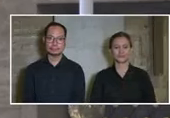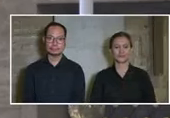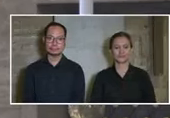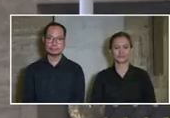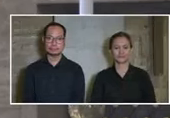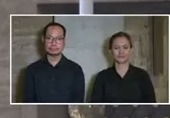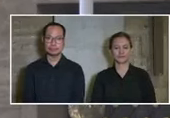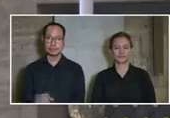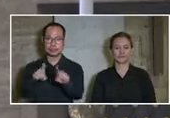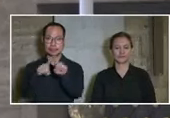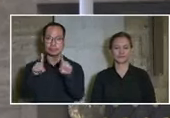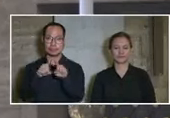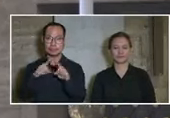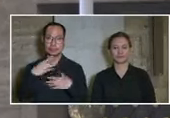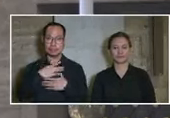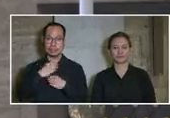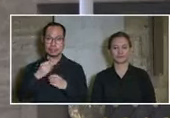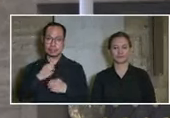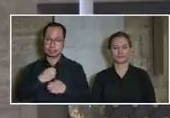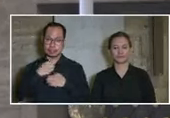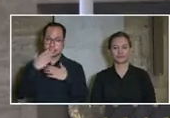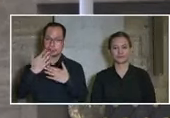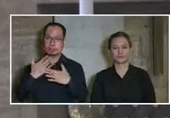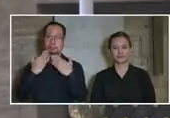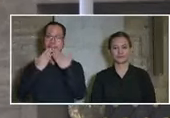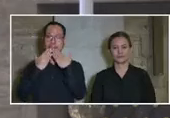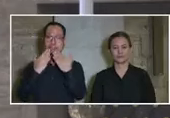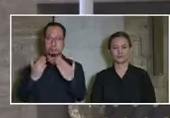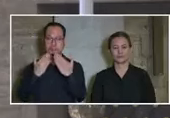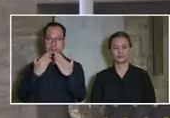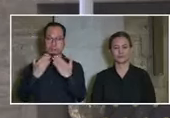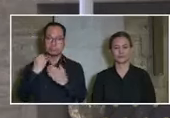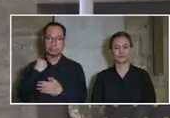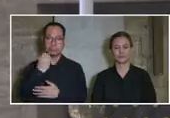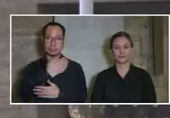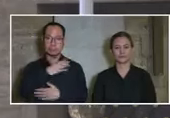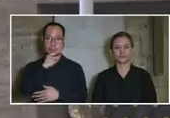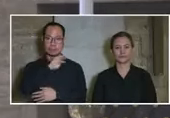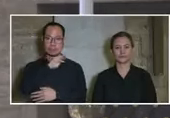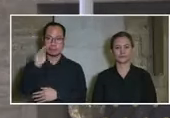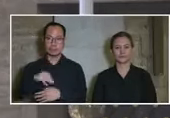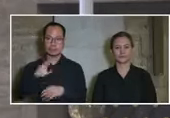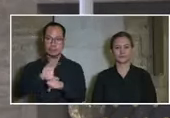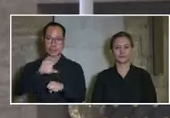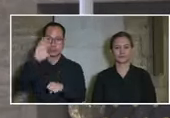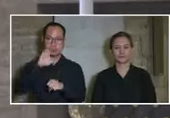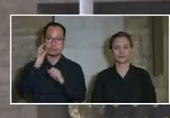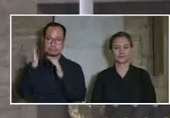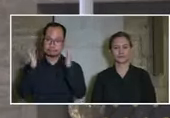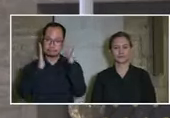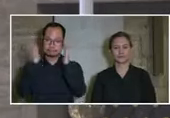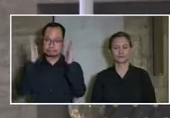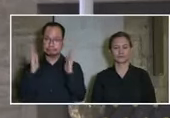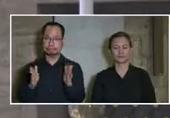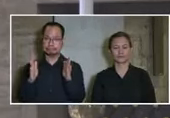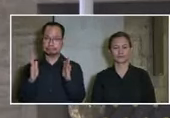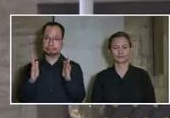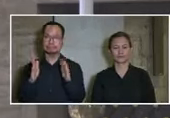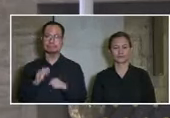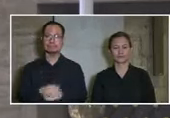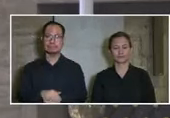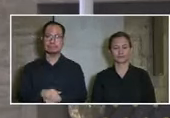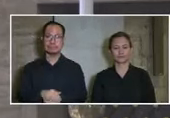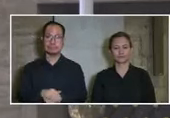And we also would like to express our gratitude to our Manila Cathedral servants and our staff